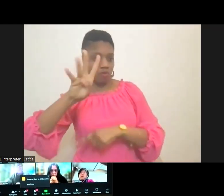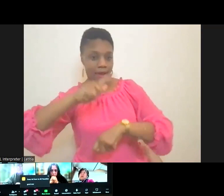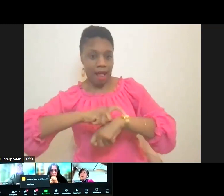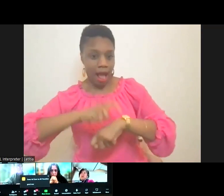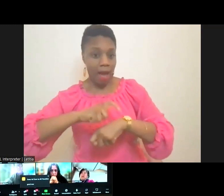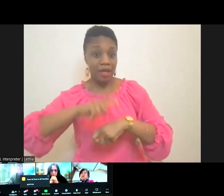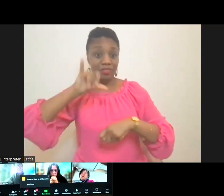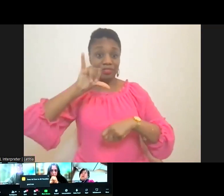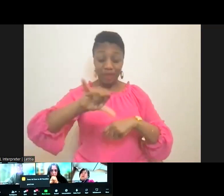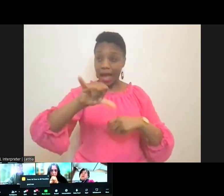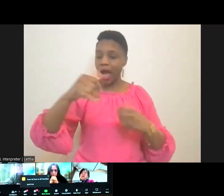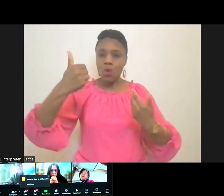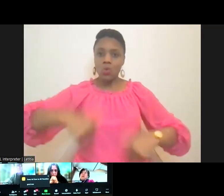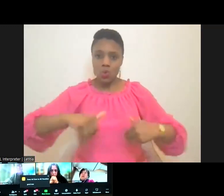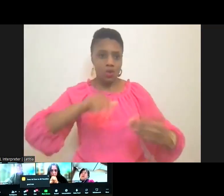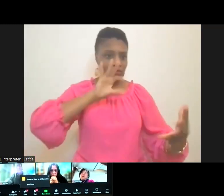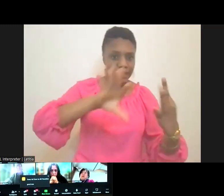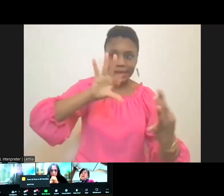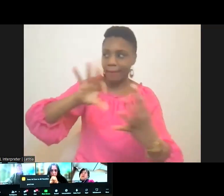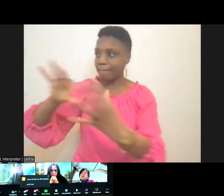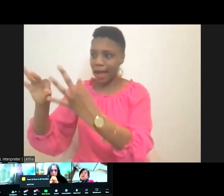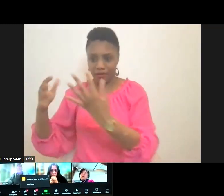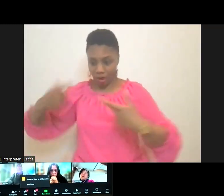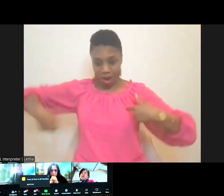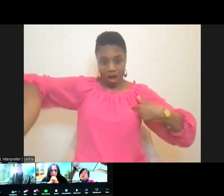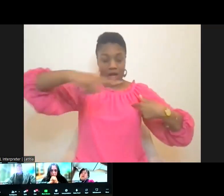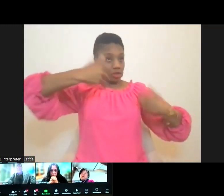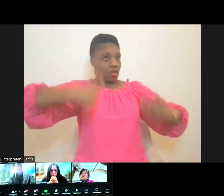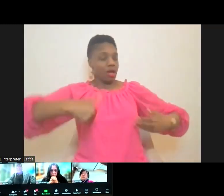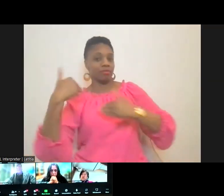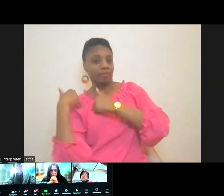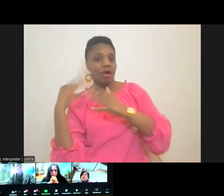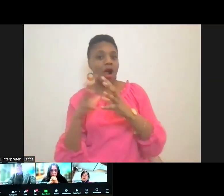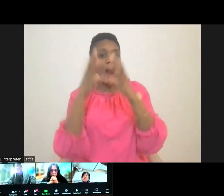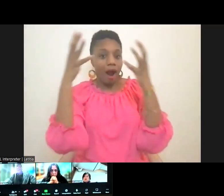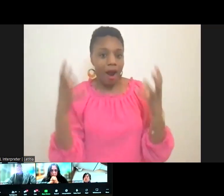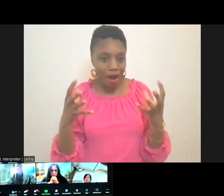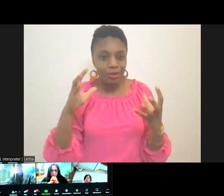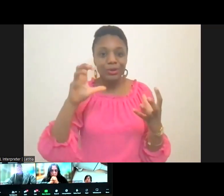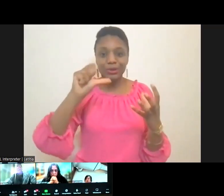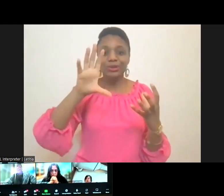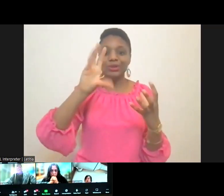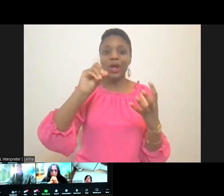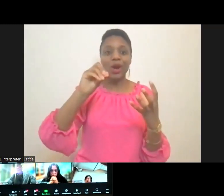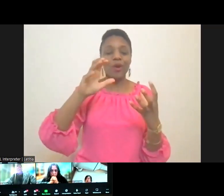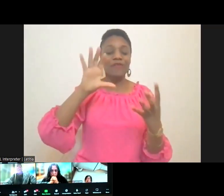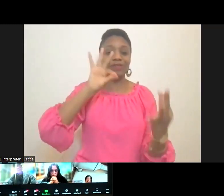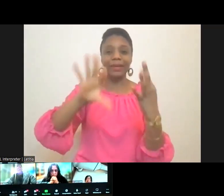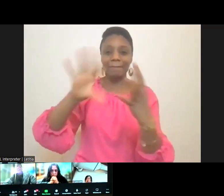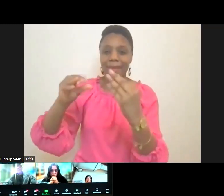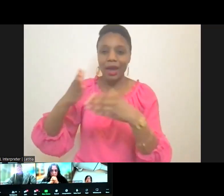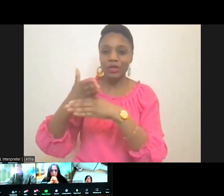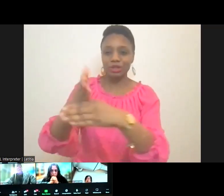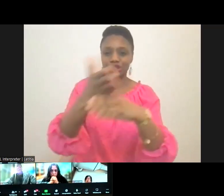and the kinds of recommendations that we are making, I think across the board are things that would come from many folks on this council. So I